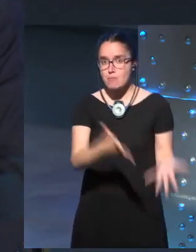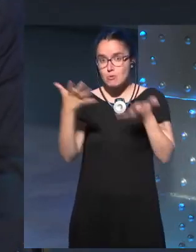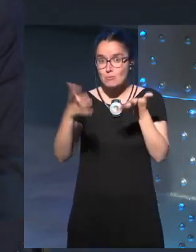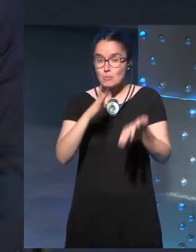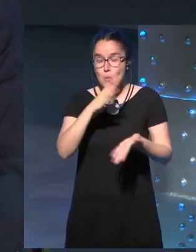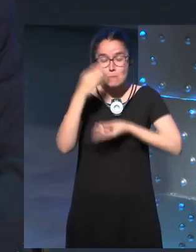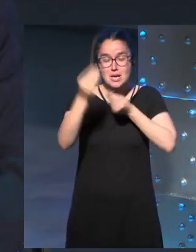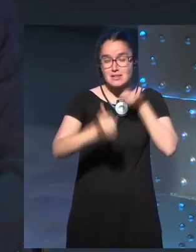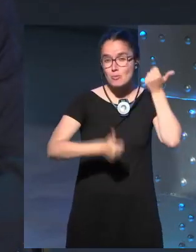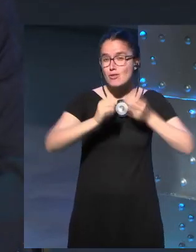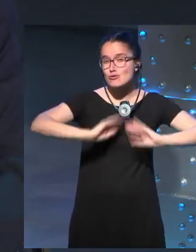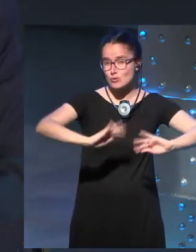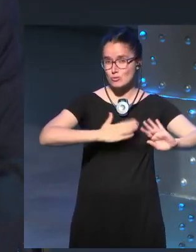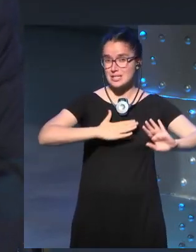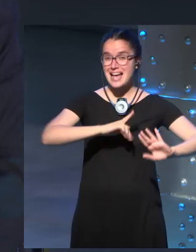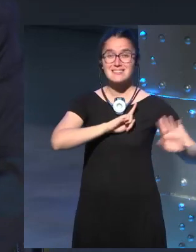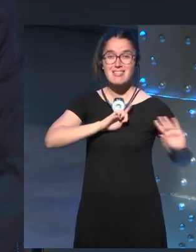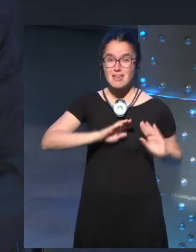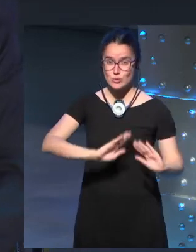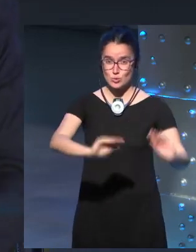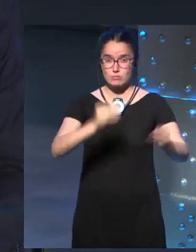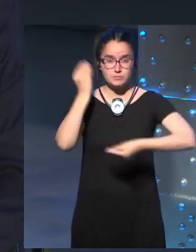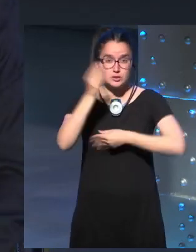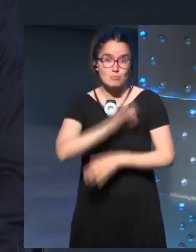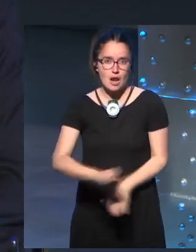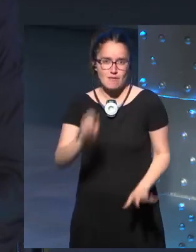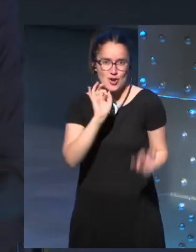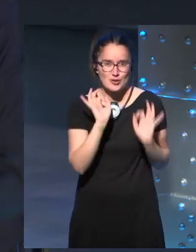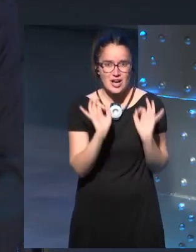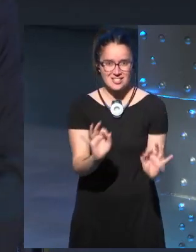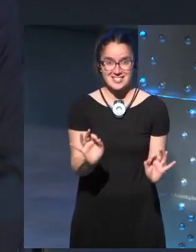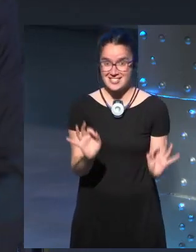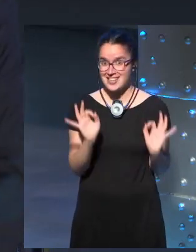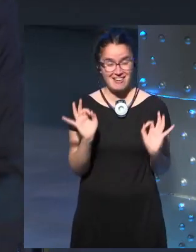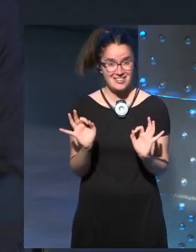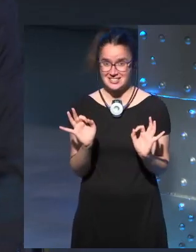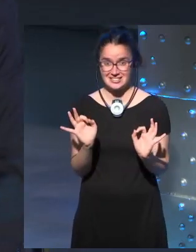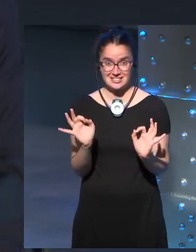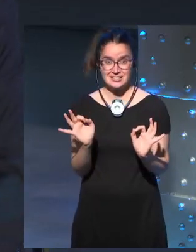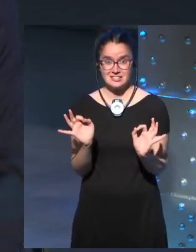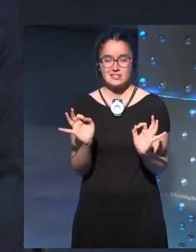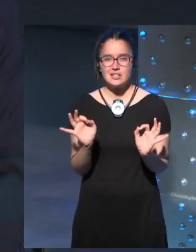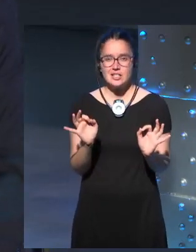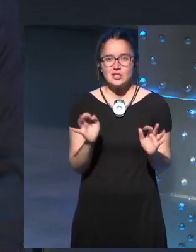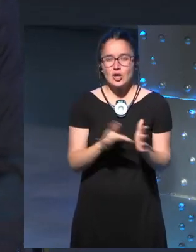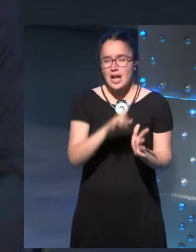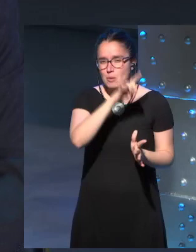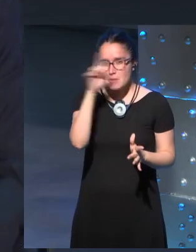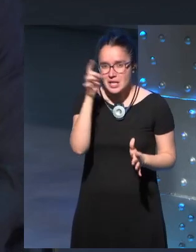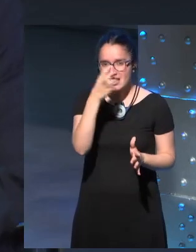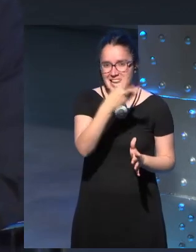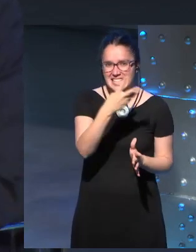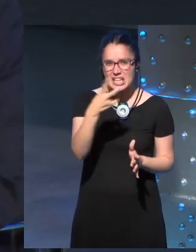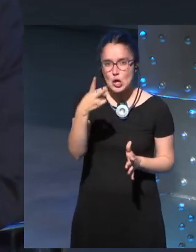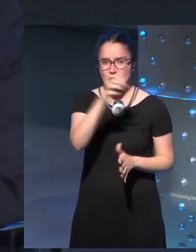that they would deserve. But this is part of Real Madrid's essence, and I think it's amazing. In fact,